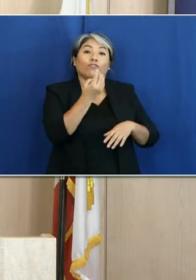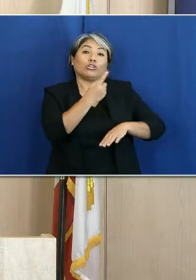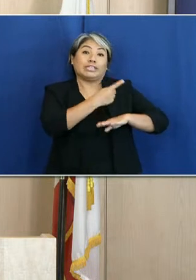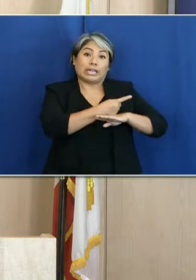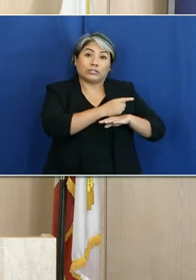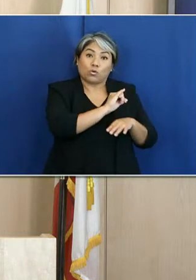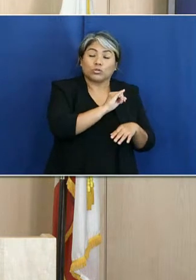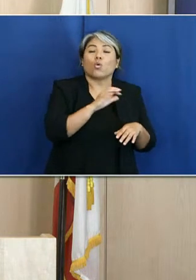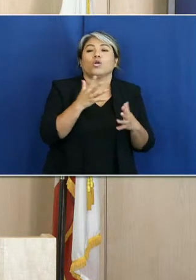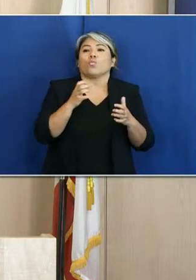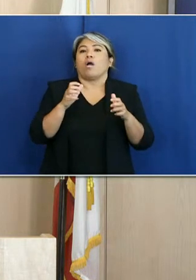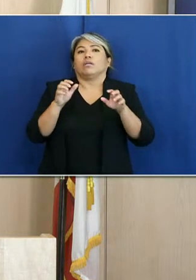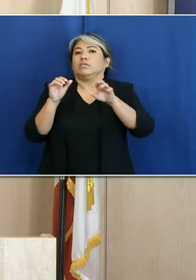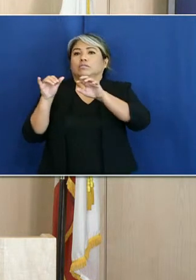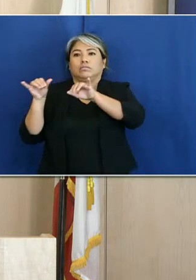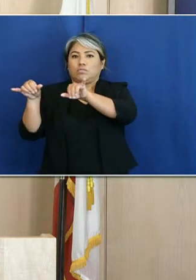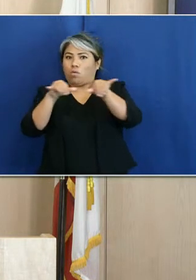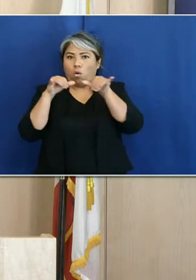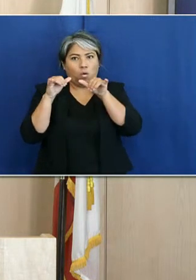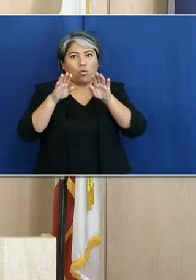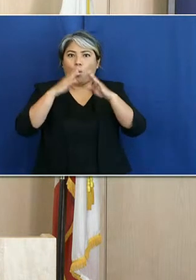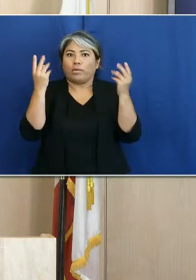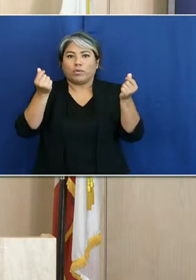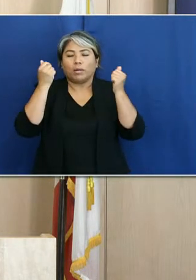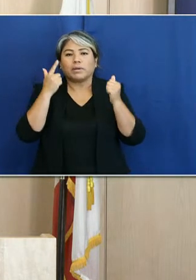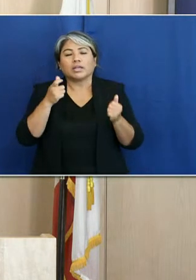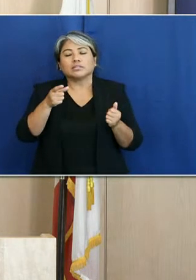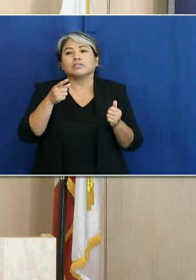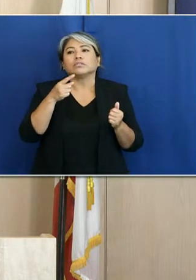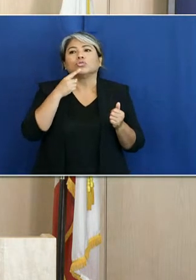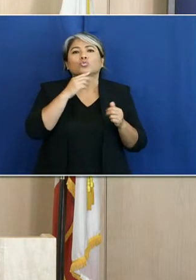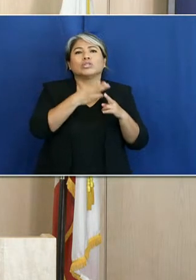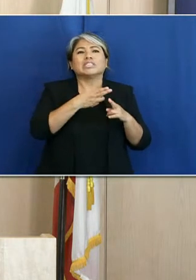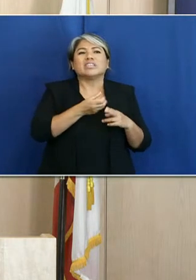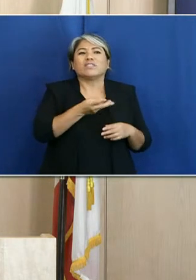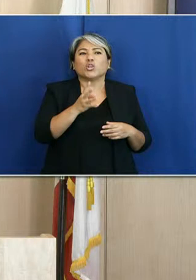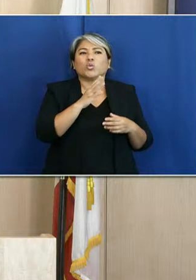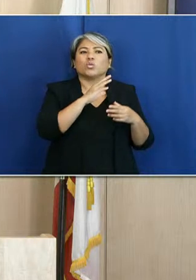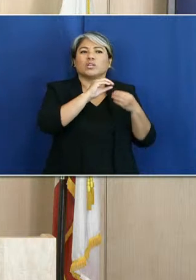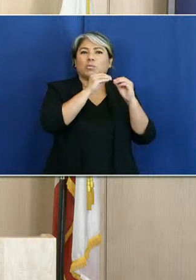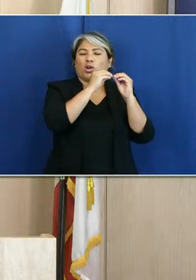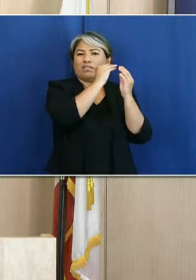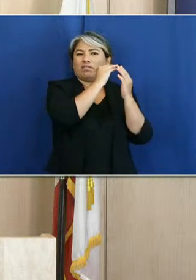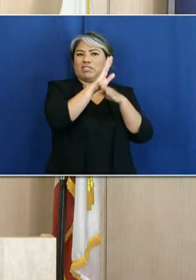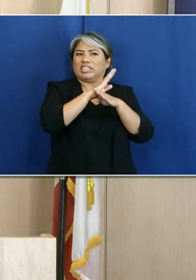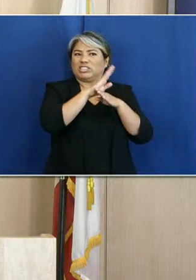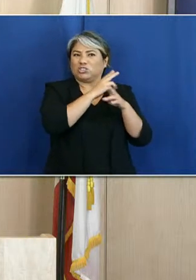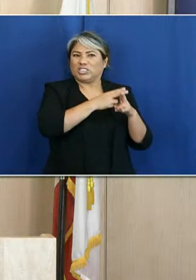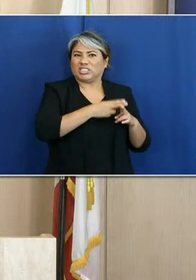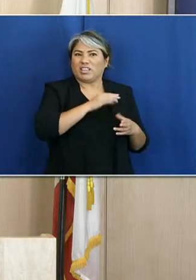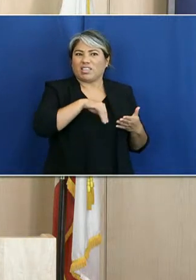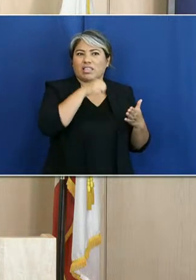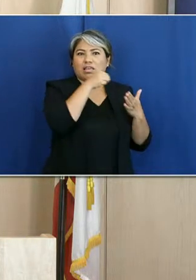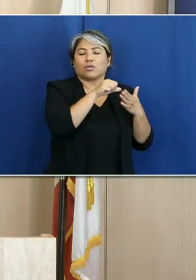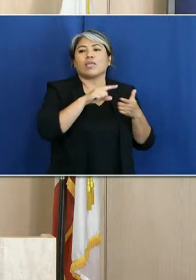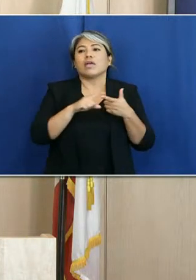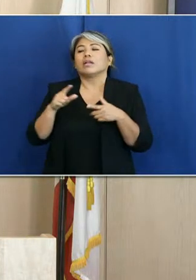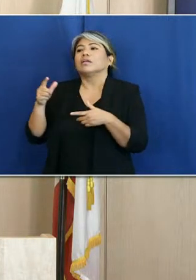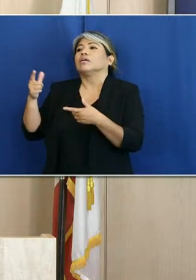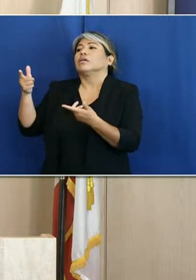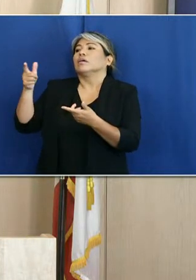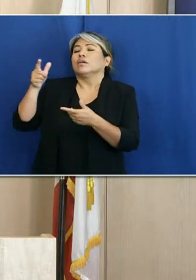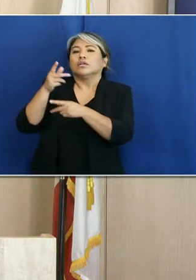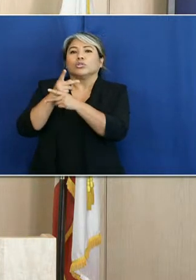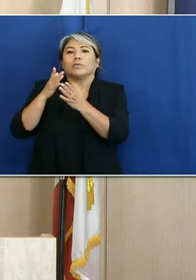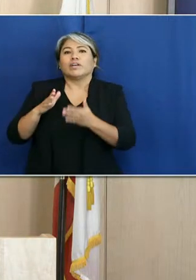like all of them to be reopened right away? Because you listed quite a few number of industries in that letter. And then for Supervisor Fletcher, I know you've historically